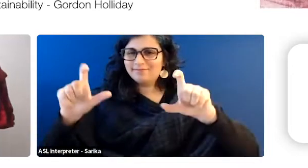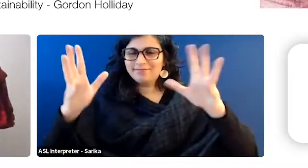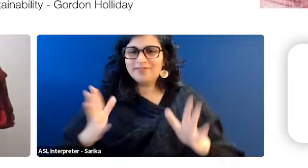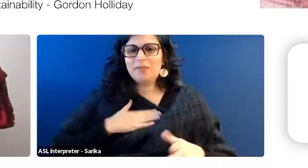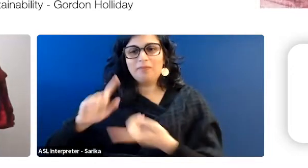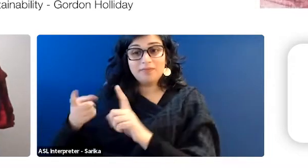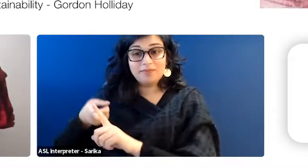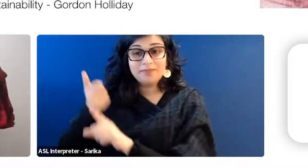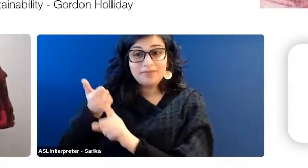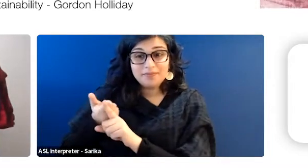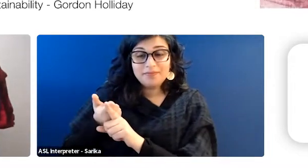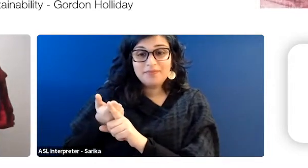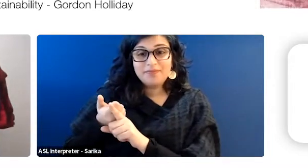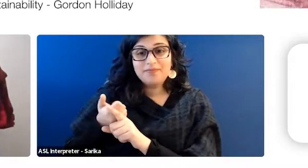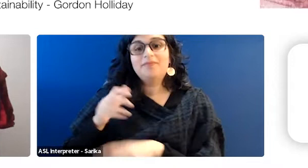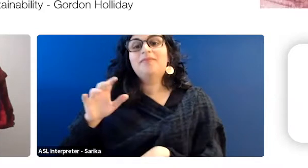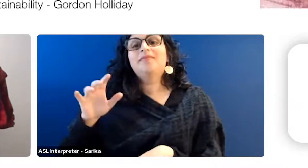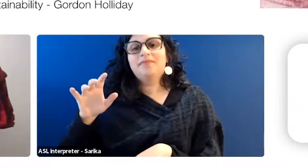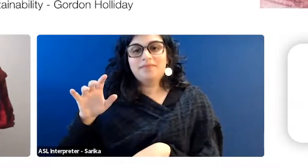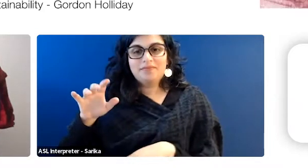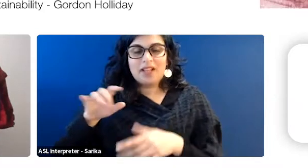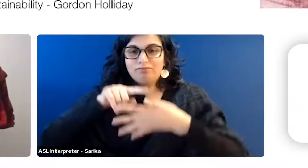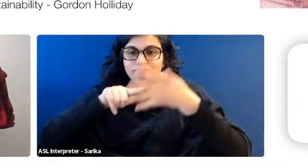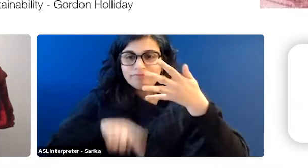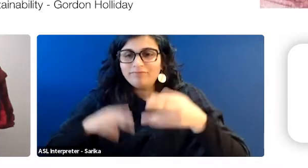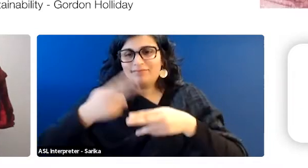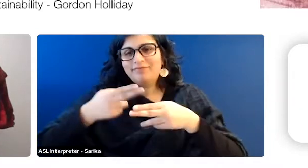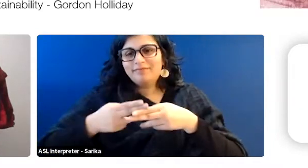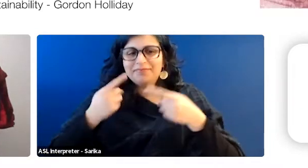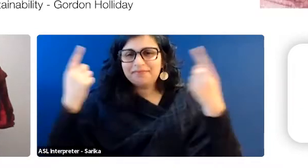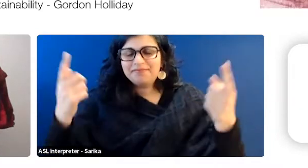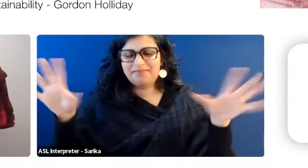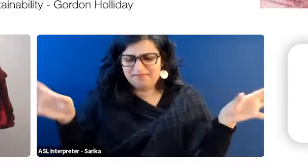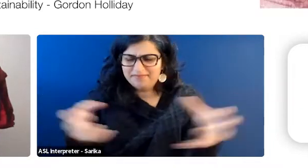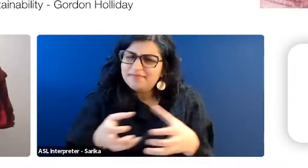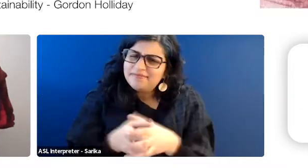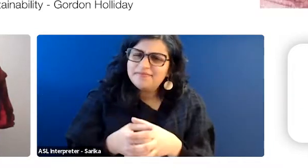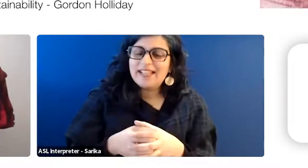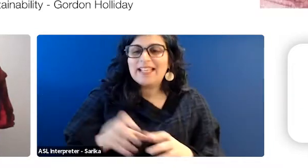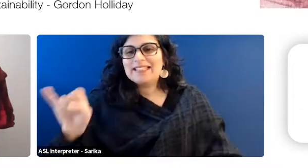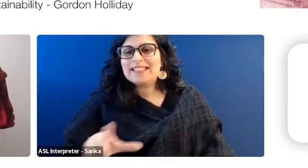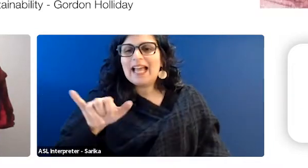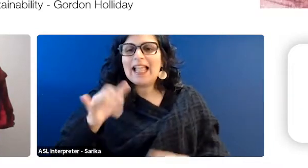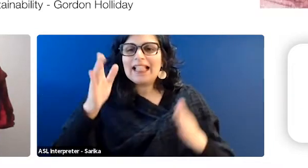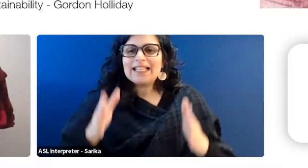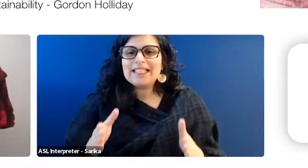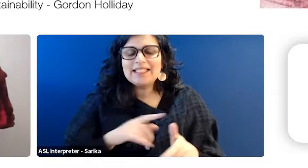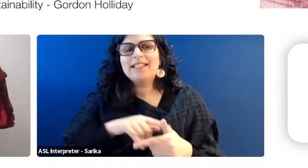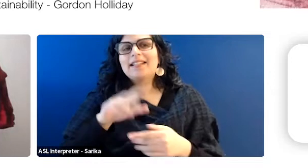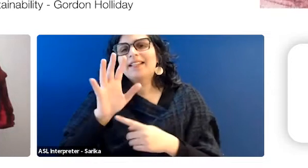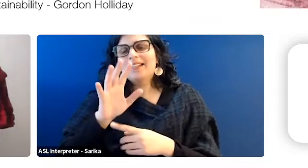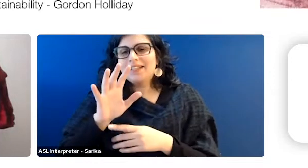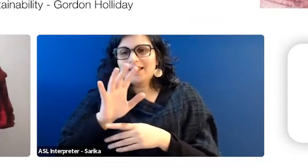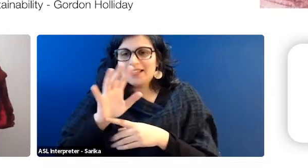friends Jump Cut, First Kind, and Brianna really came together. My stylist, videographer Michael, and